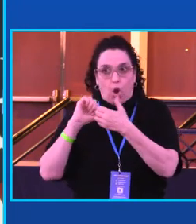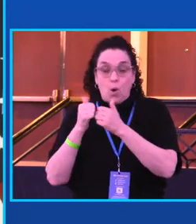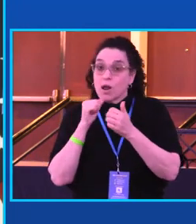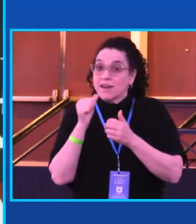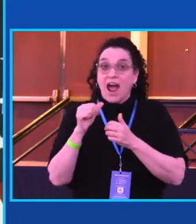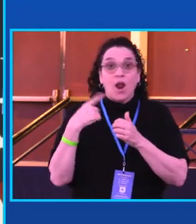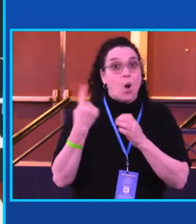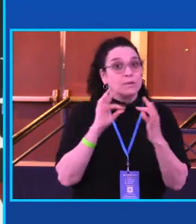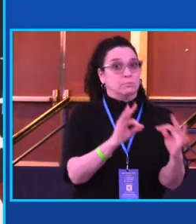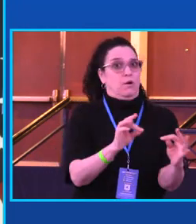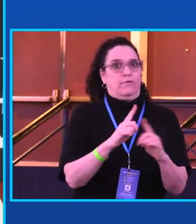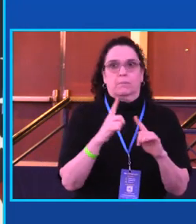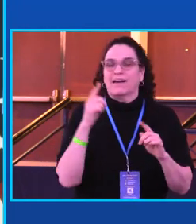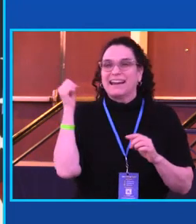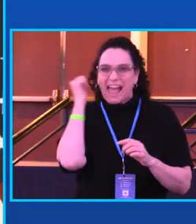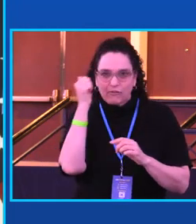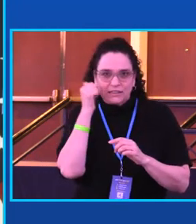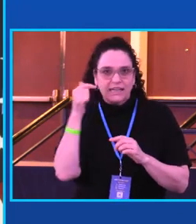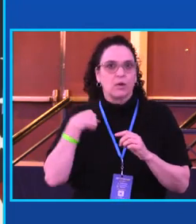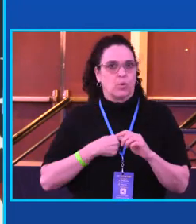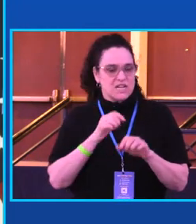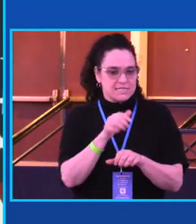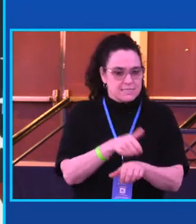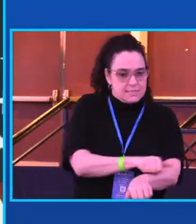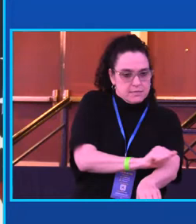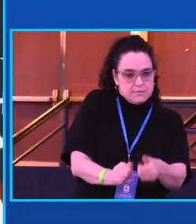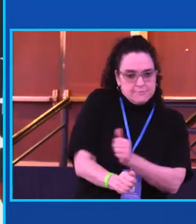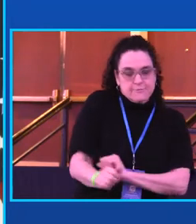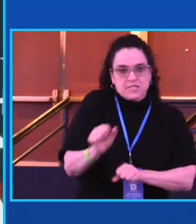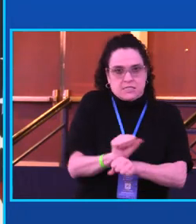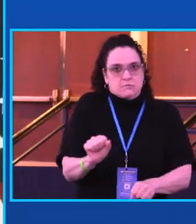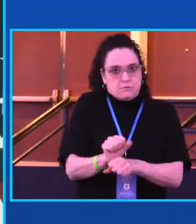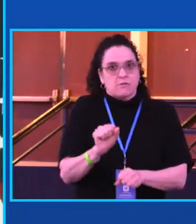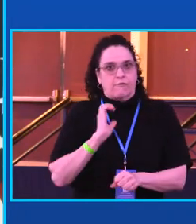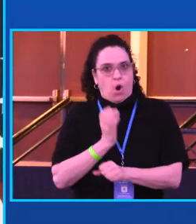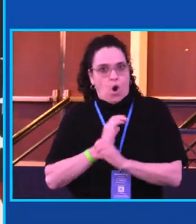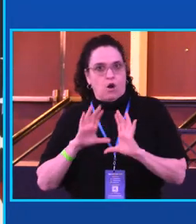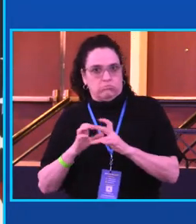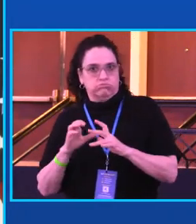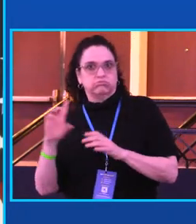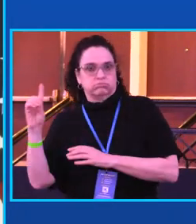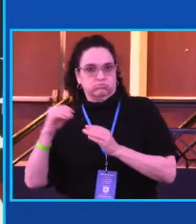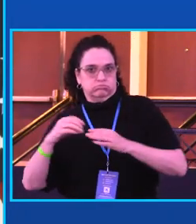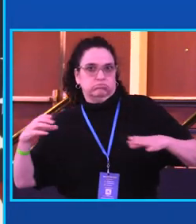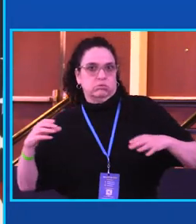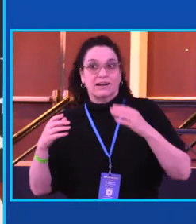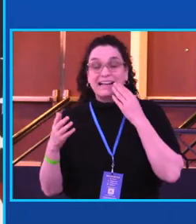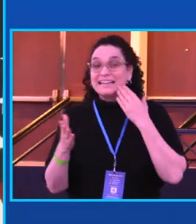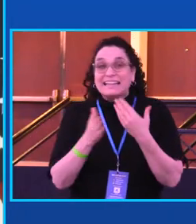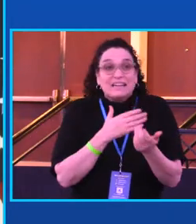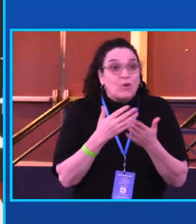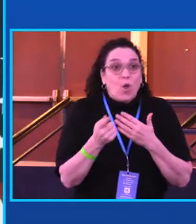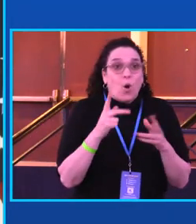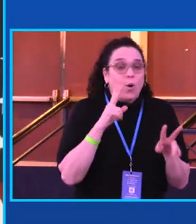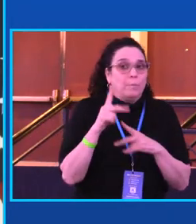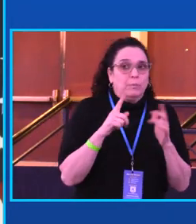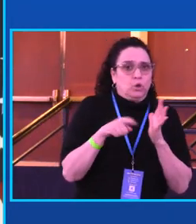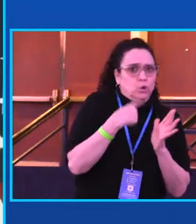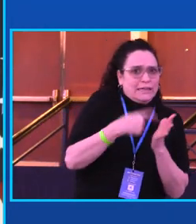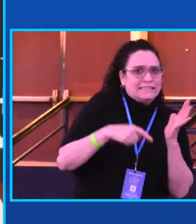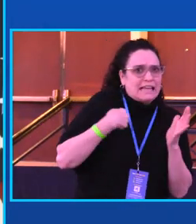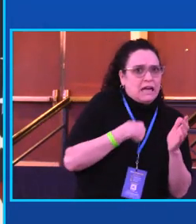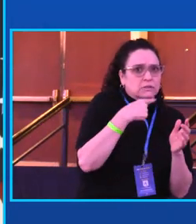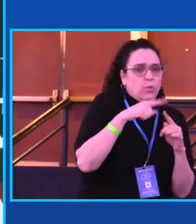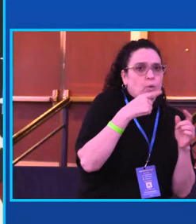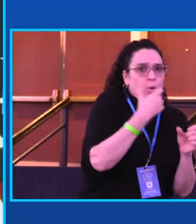are delivering for our movement, despite the fact that we get none of the credit when we win and all the blame when